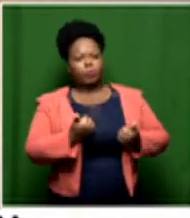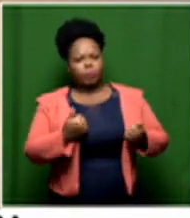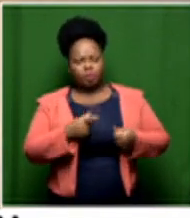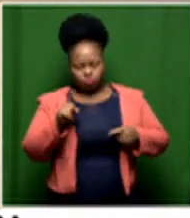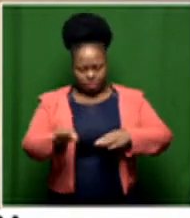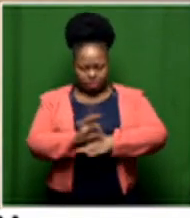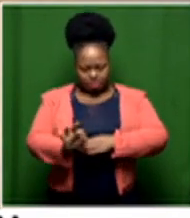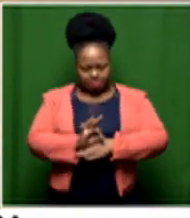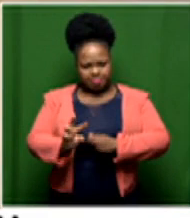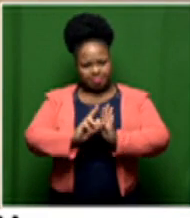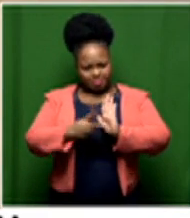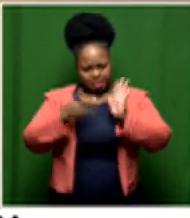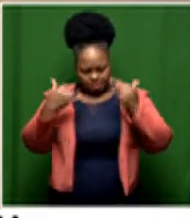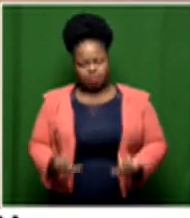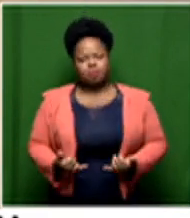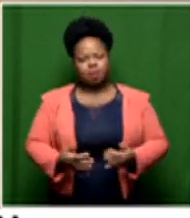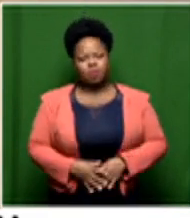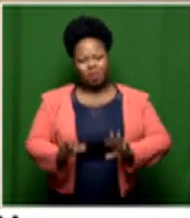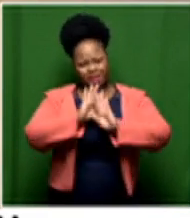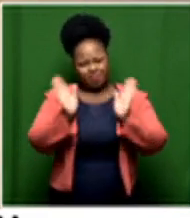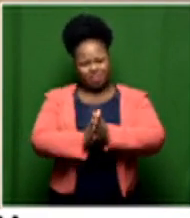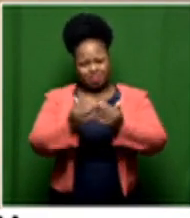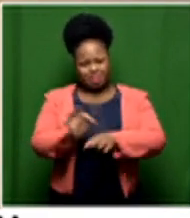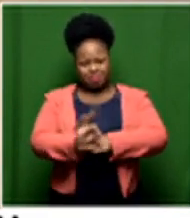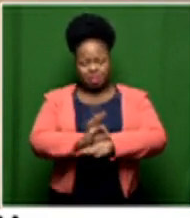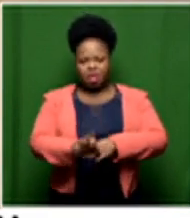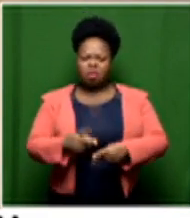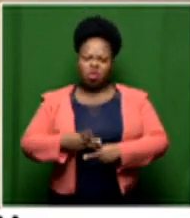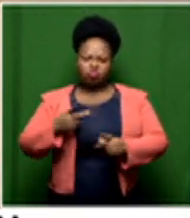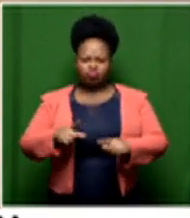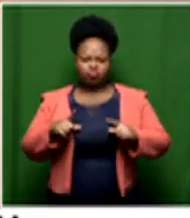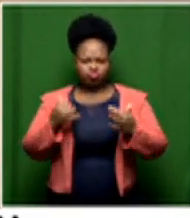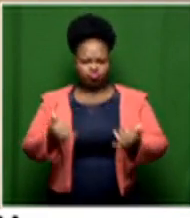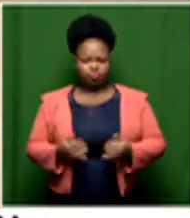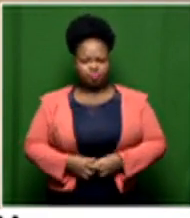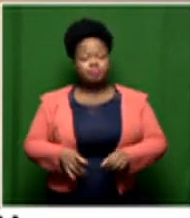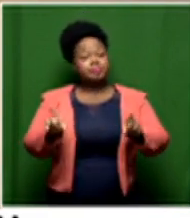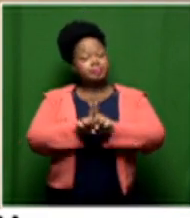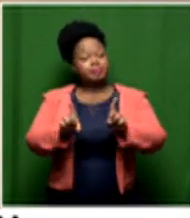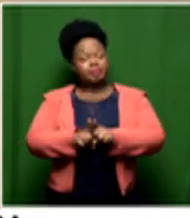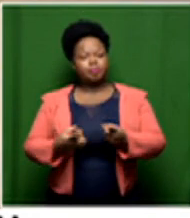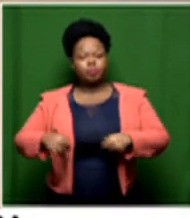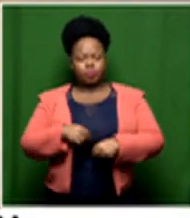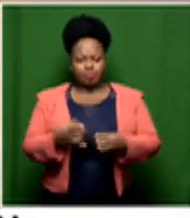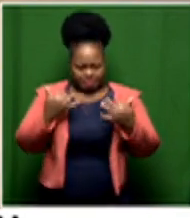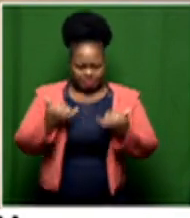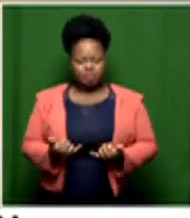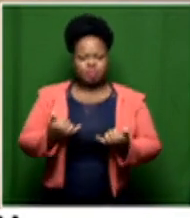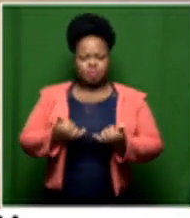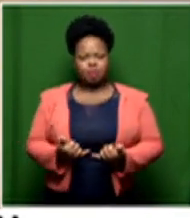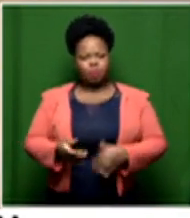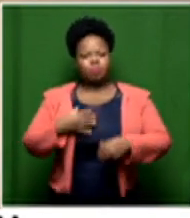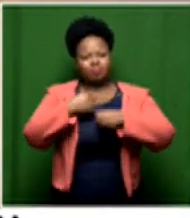should be in place now, or we should be developing those plans. Similarly, Leanne, we should be embarking now on